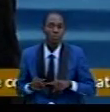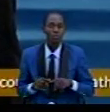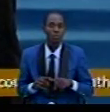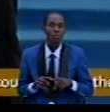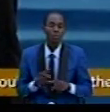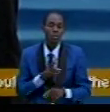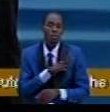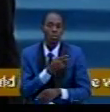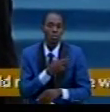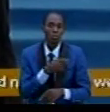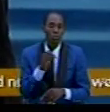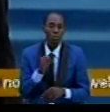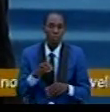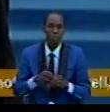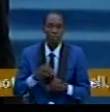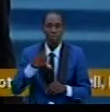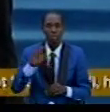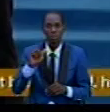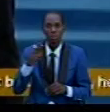hospitals in Lagos.